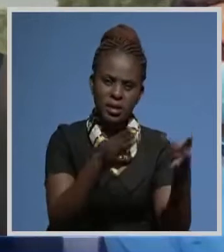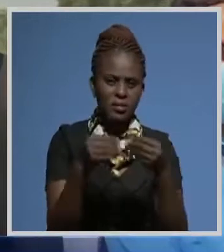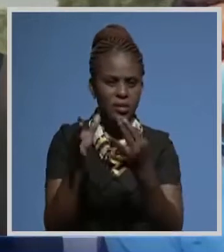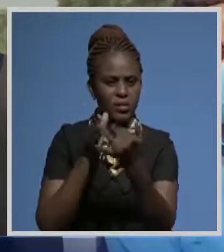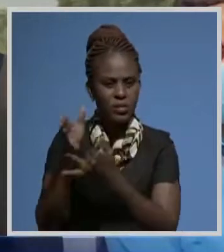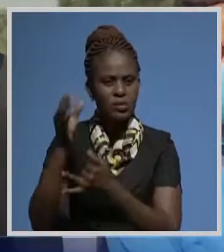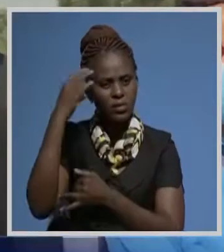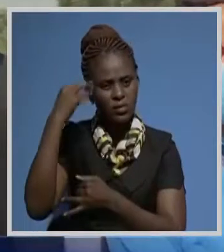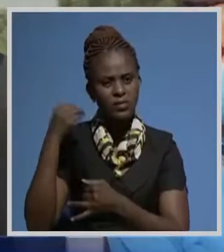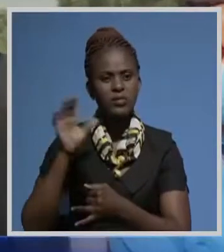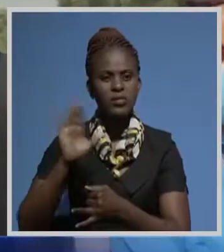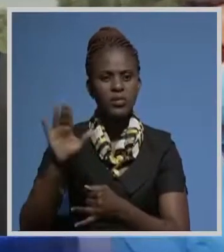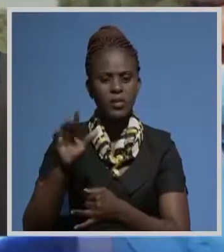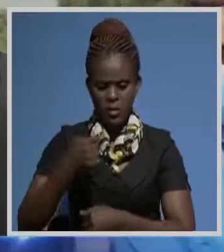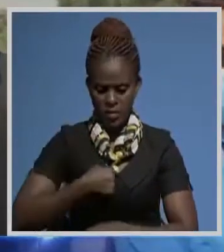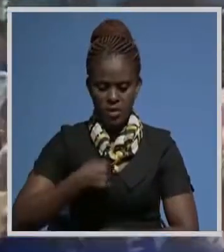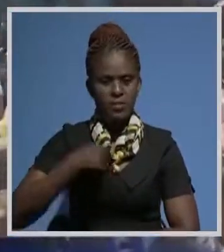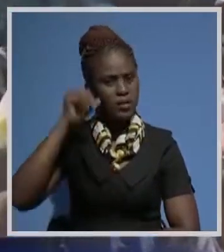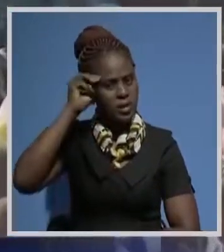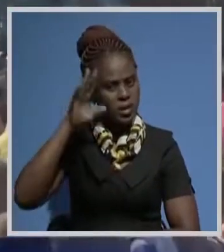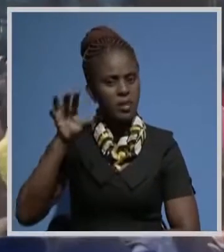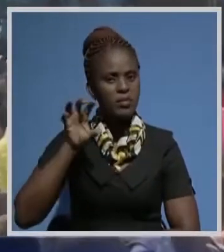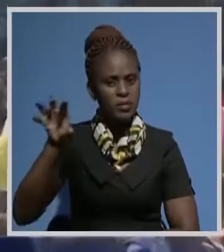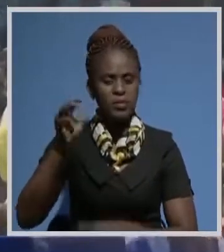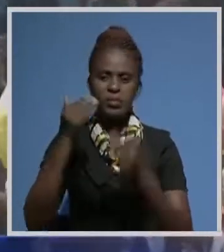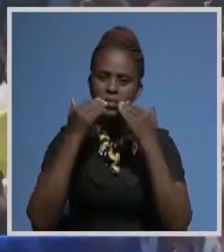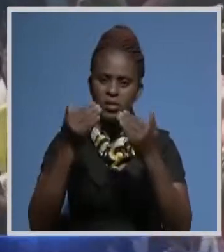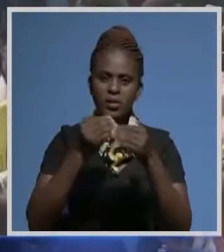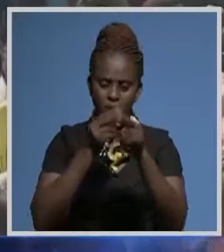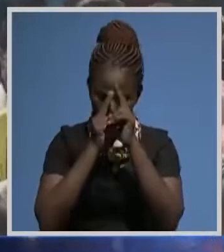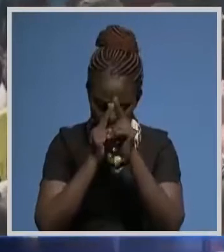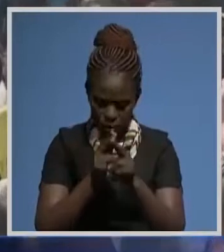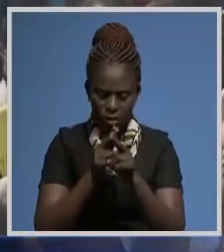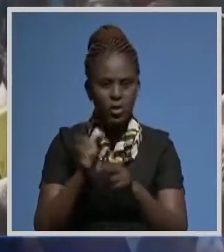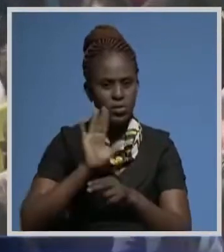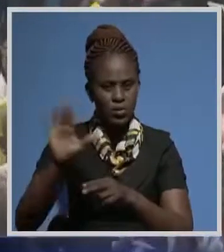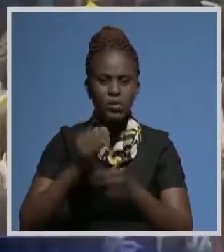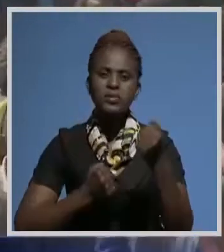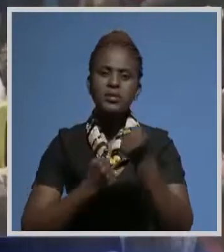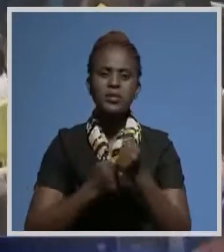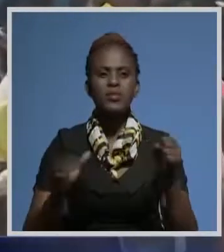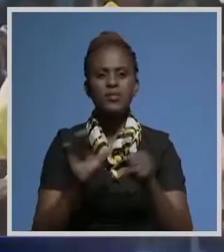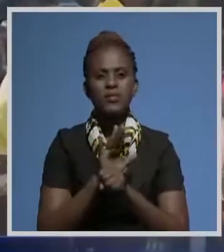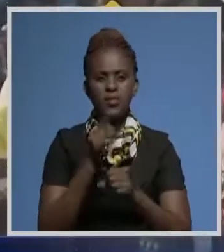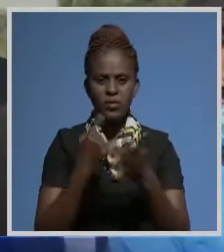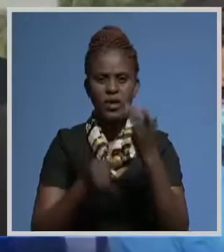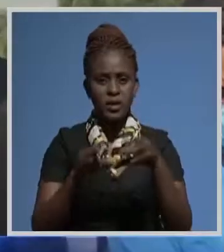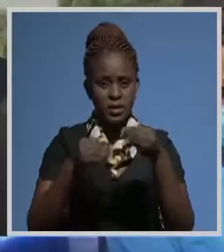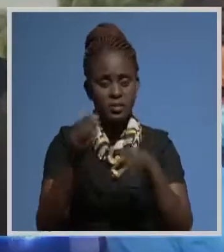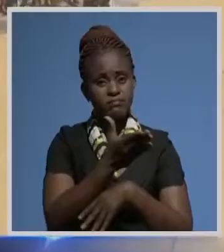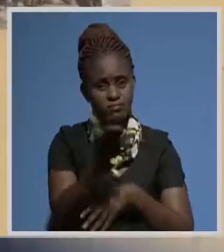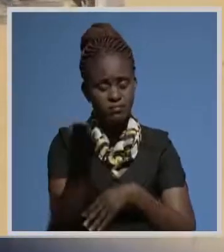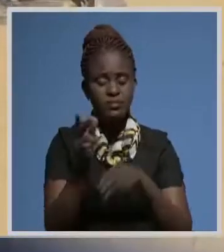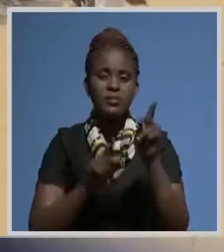office. And as a provincial minister, I want to thank you, Your Honor, for the support that you have given these